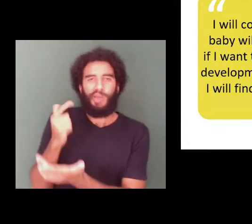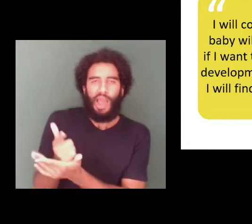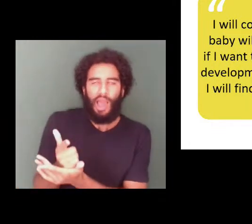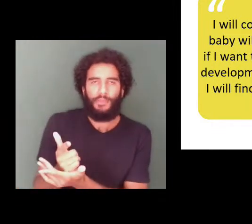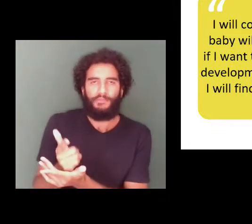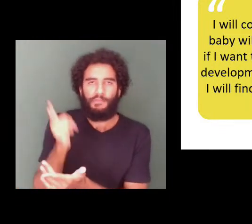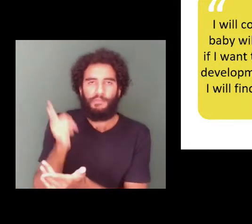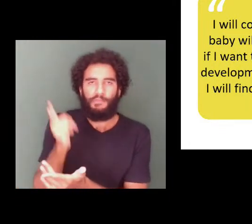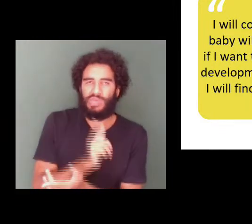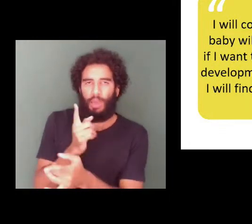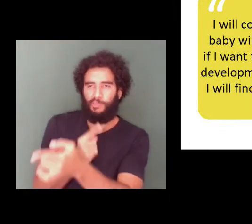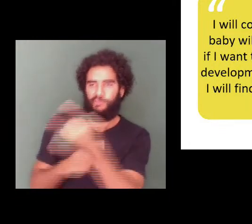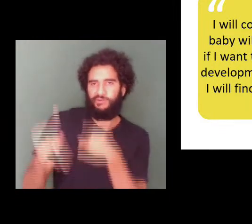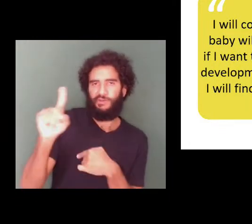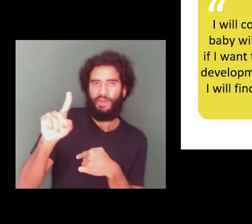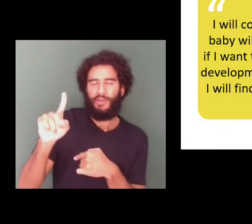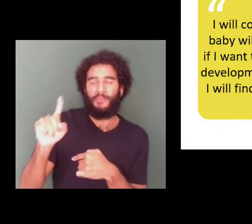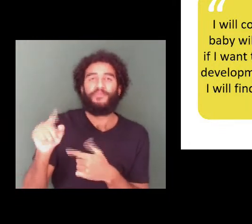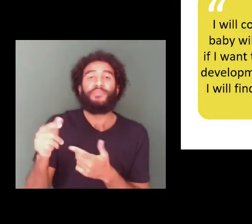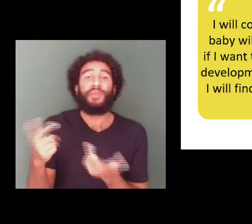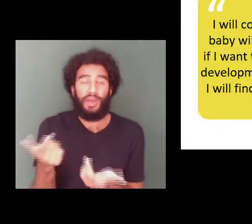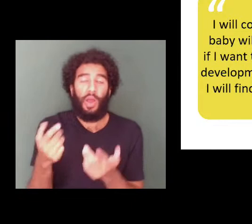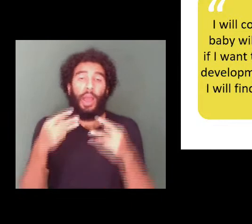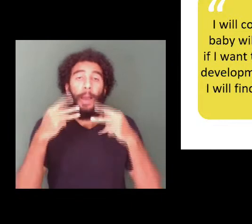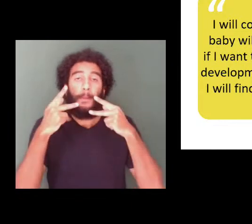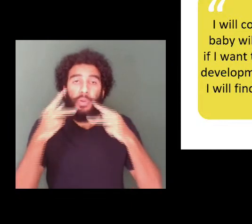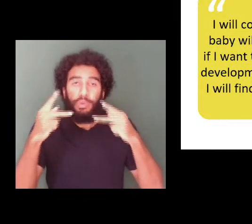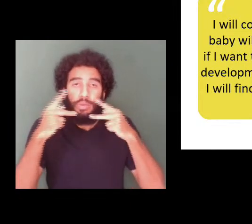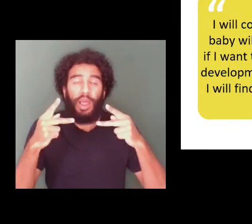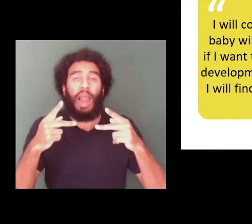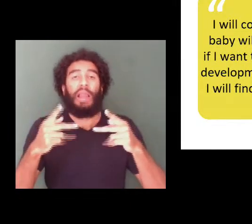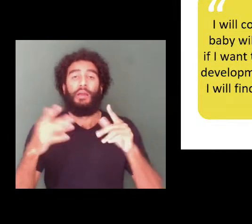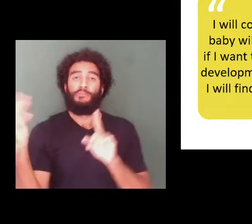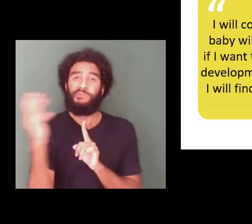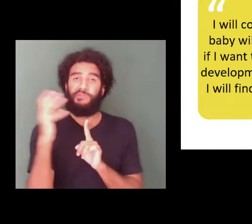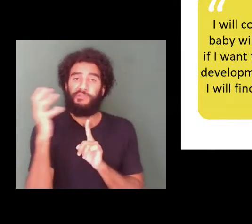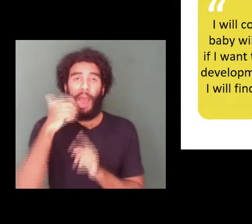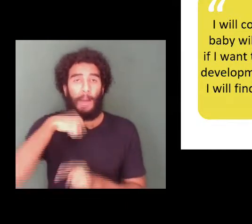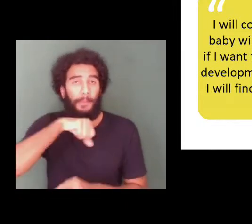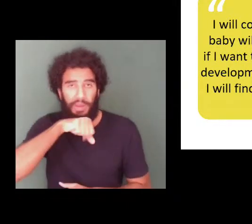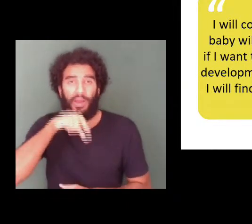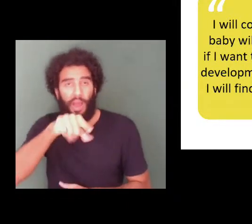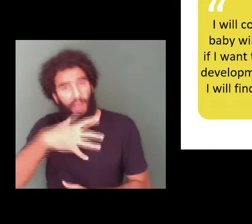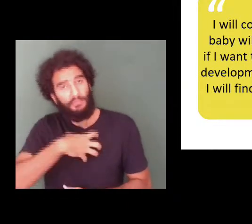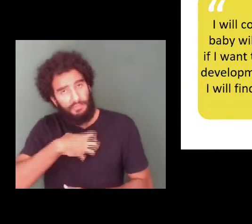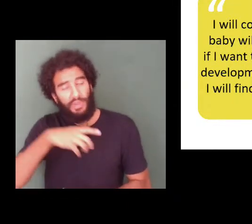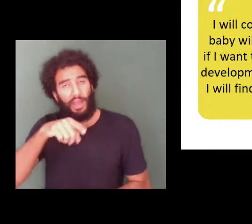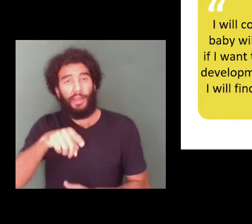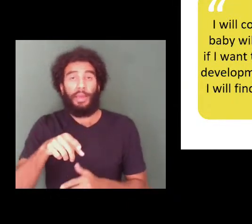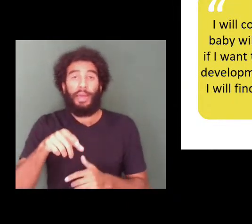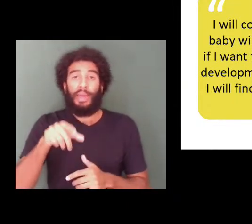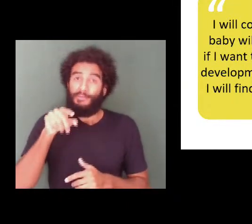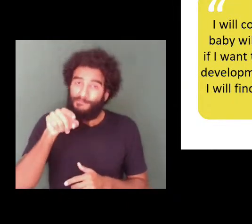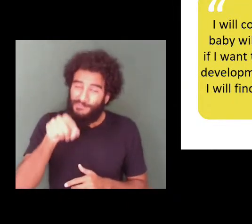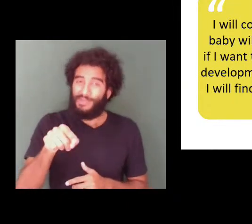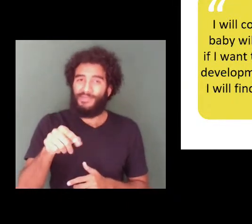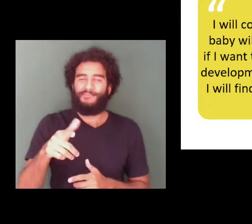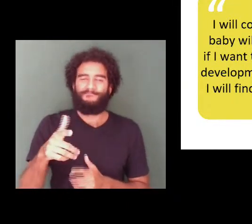the messages of the companies and just feeling that they trust these companies and they're connected